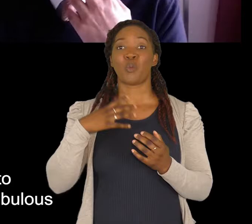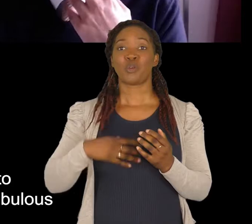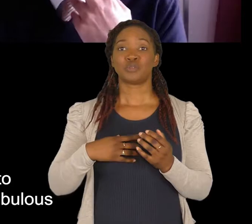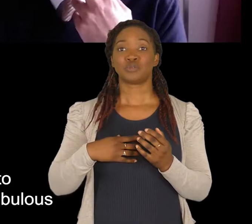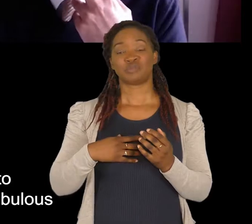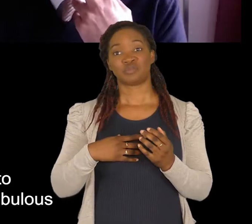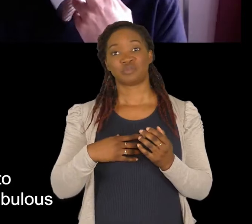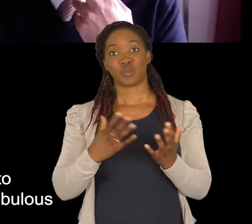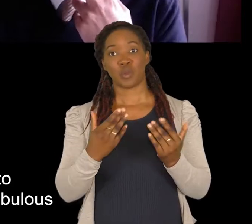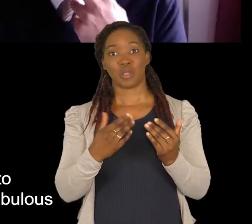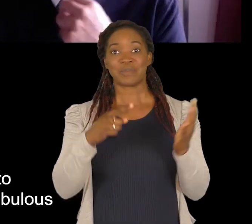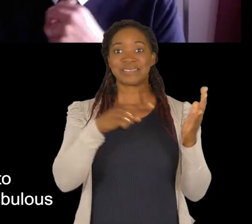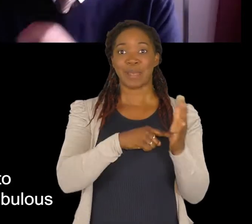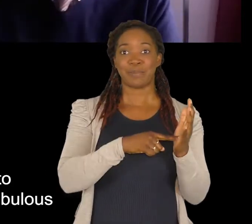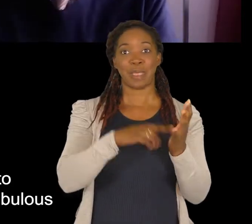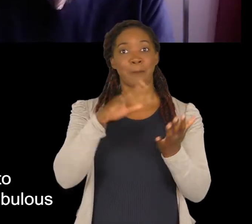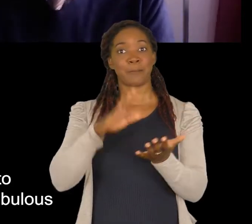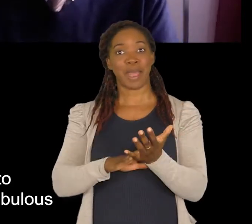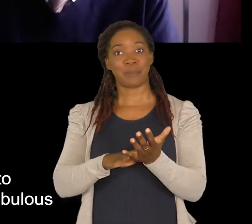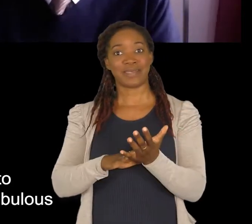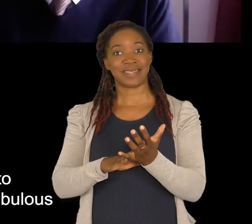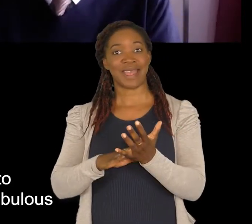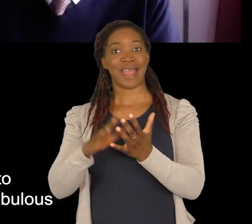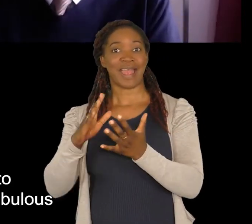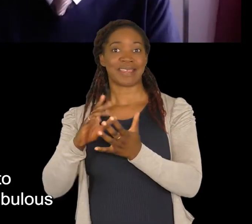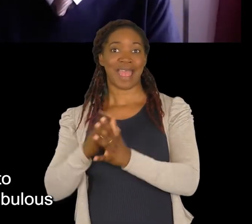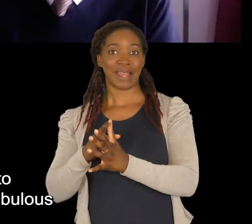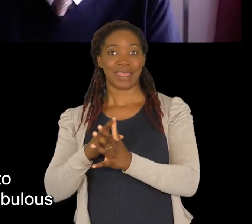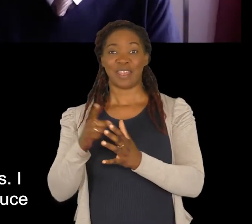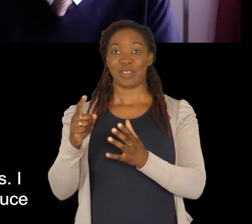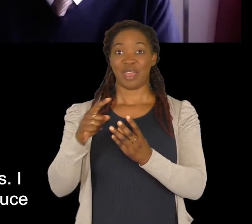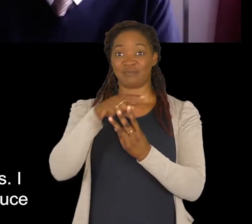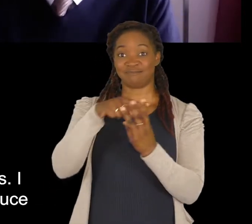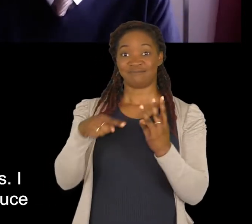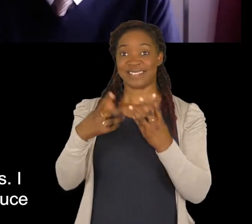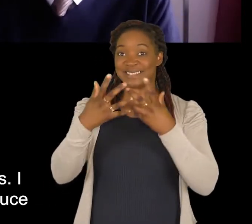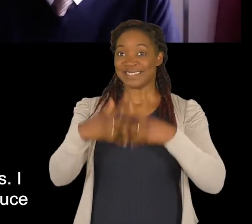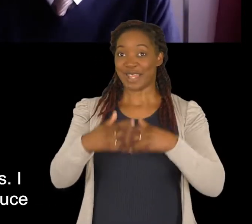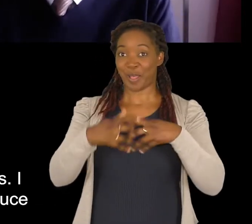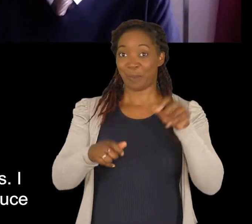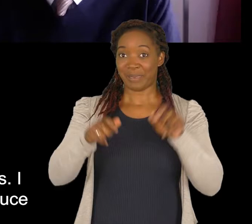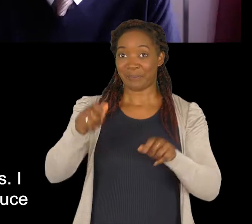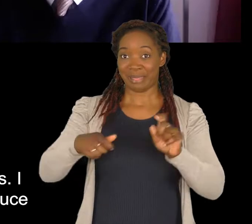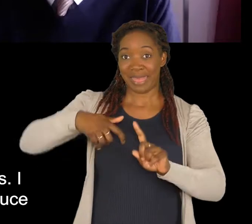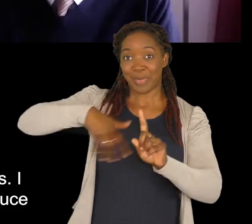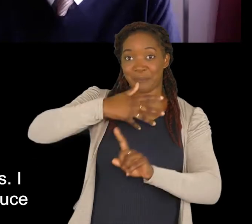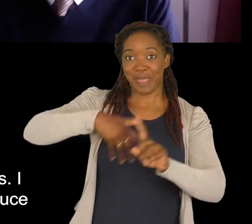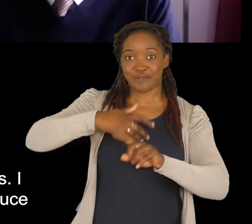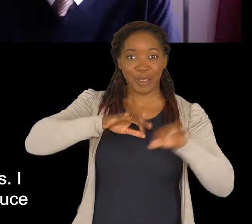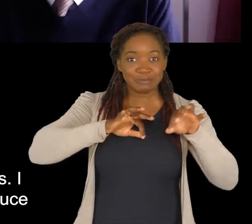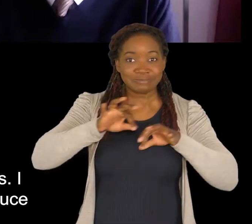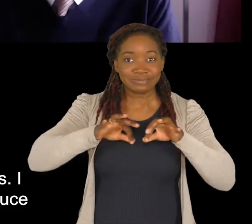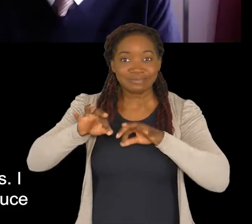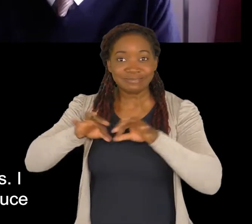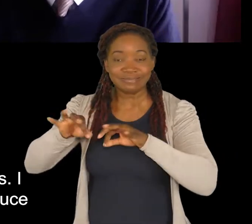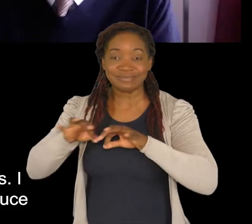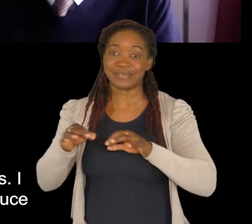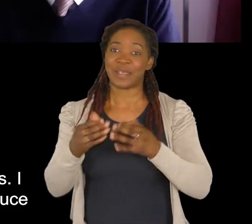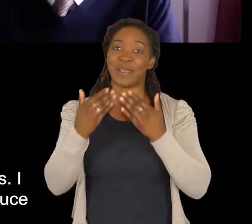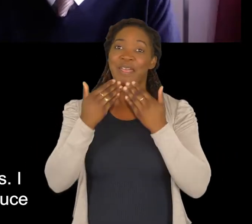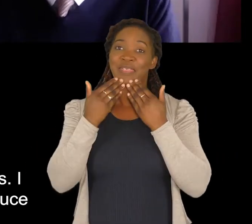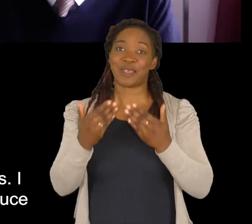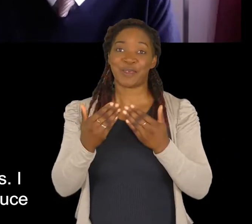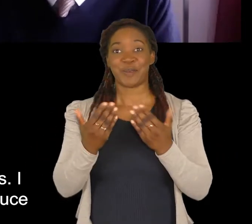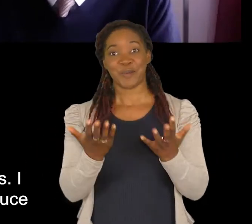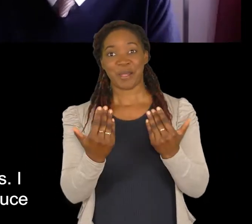I wanted to welcome Tammy, Mohammed and Raleigh, who are all our fabulous tech people that are in the background making this happen today.